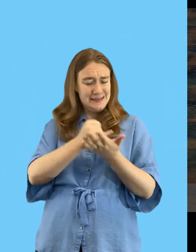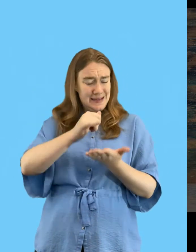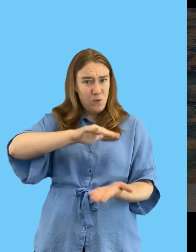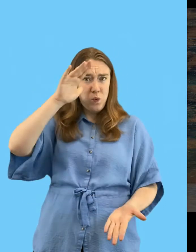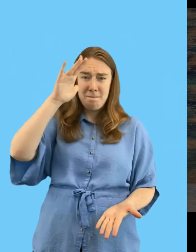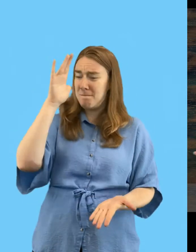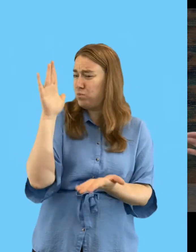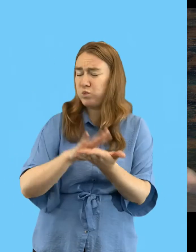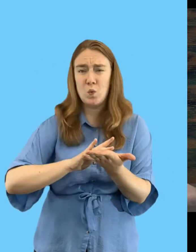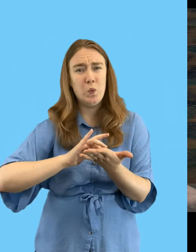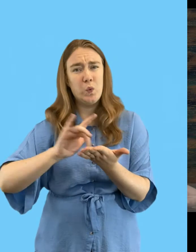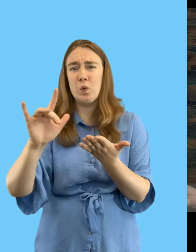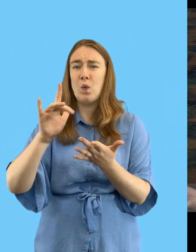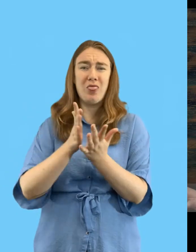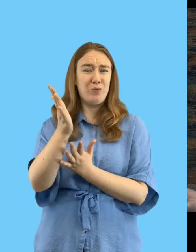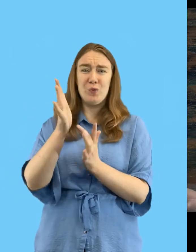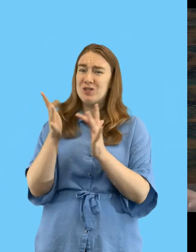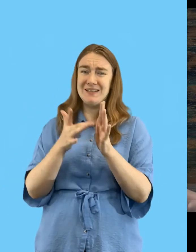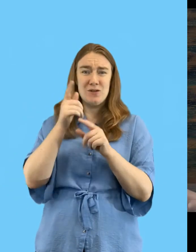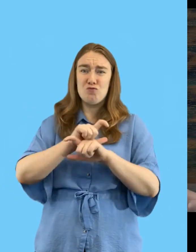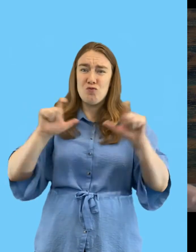tab is settled."